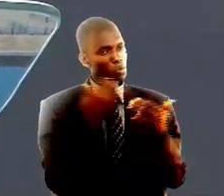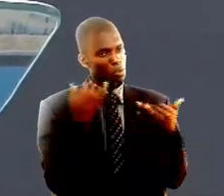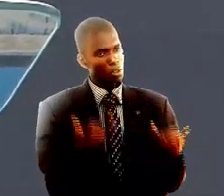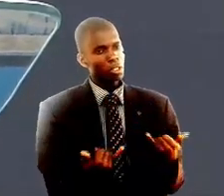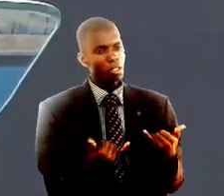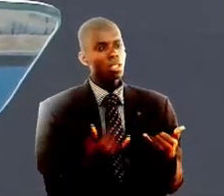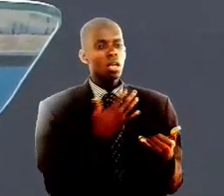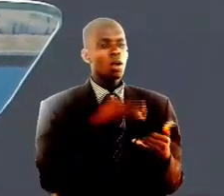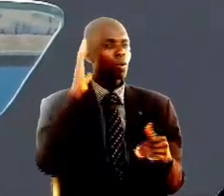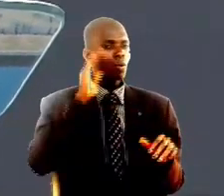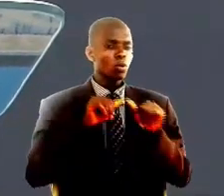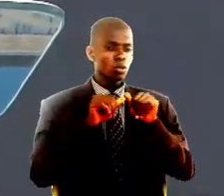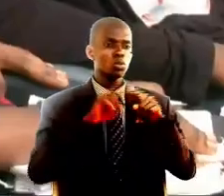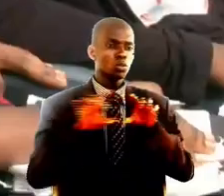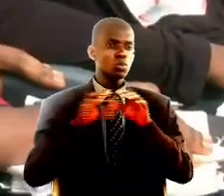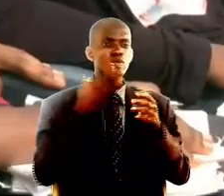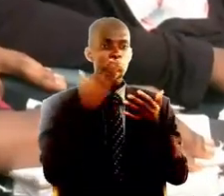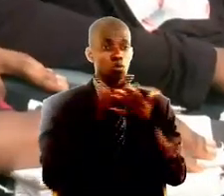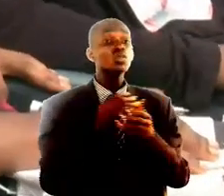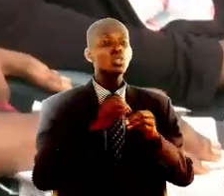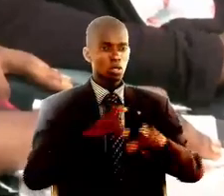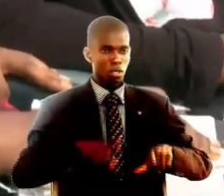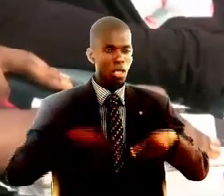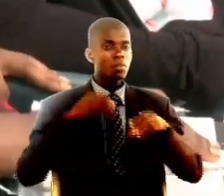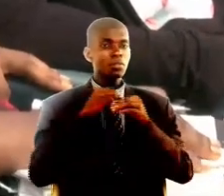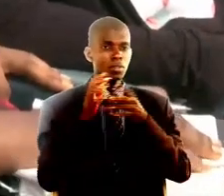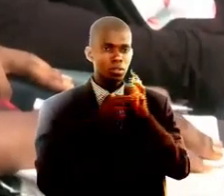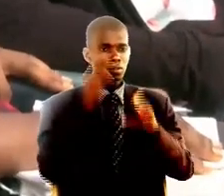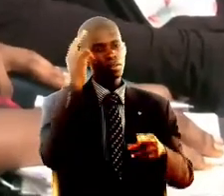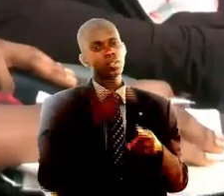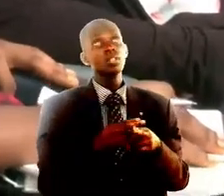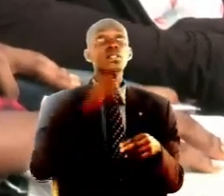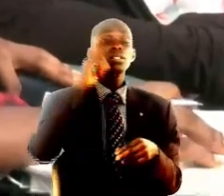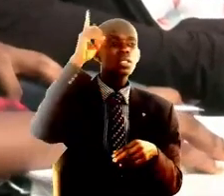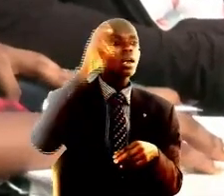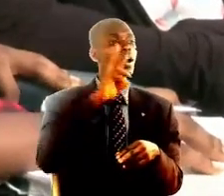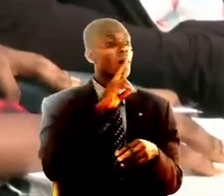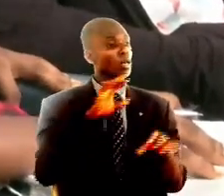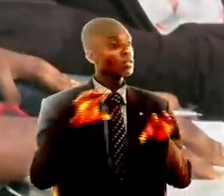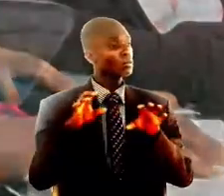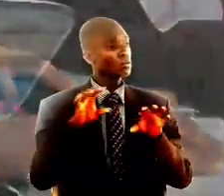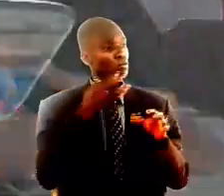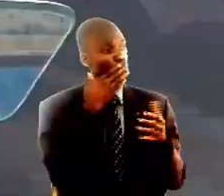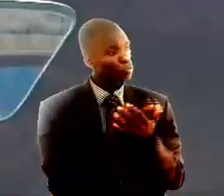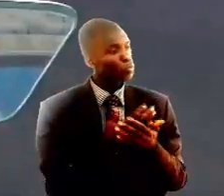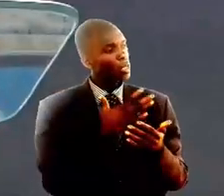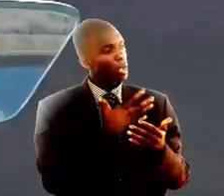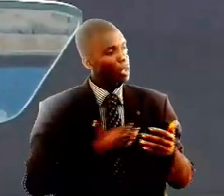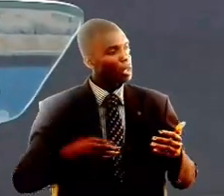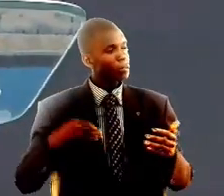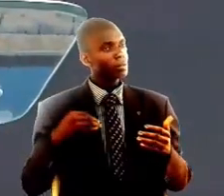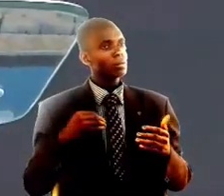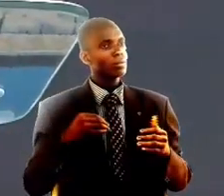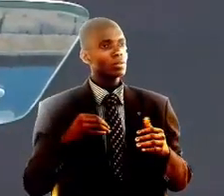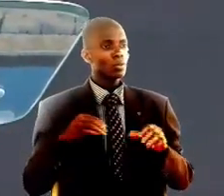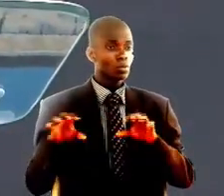keep on doing good in your life in Jesus' name. Thou art good and doest good. Teach me